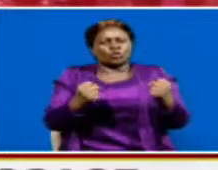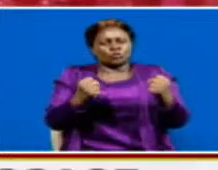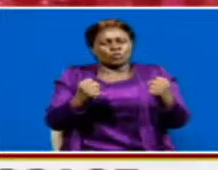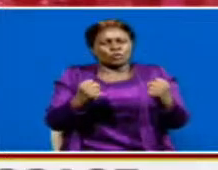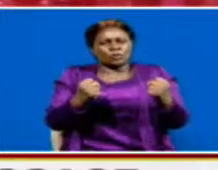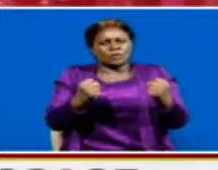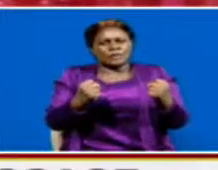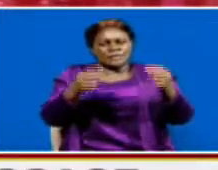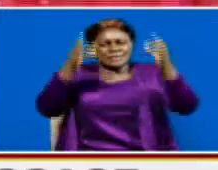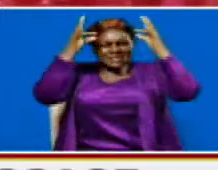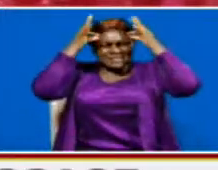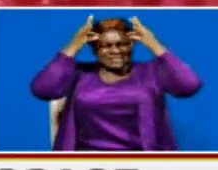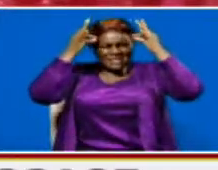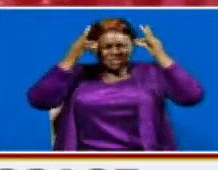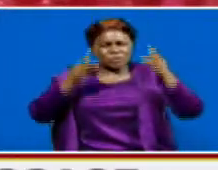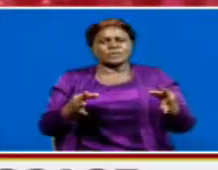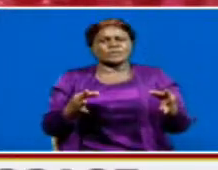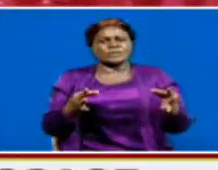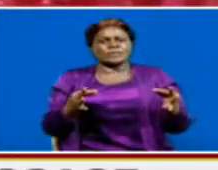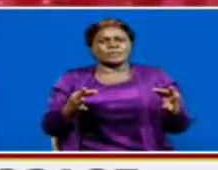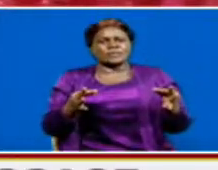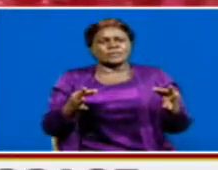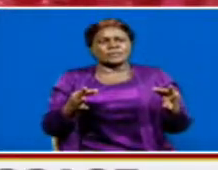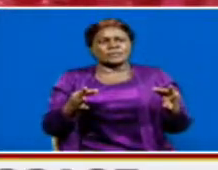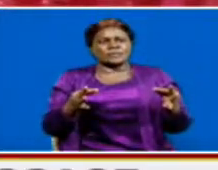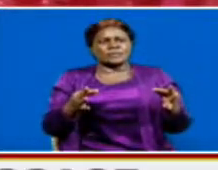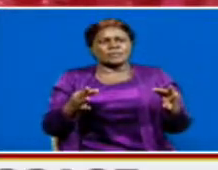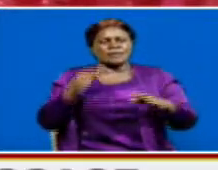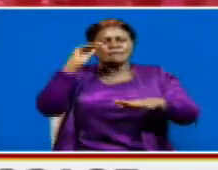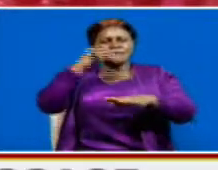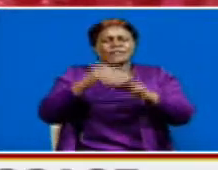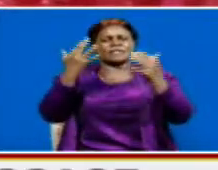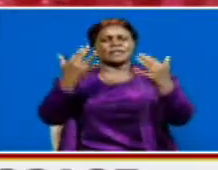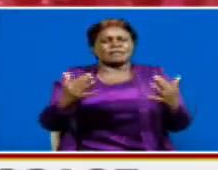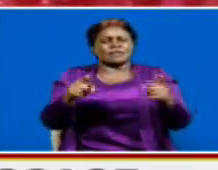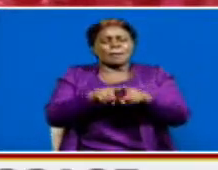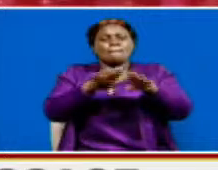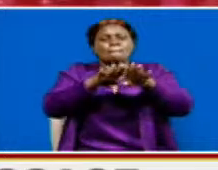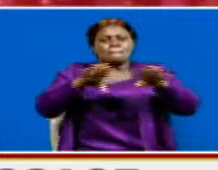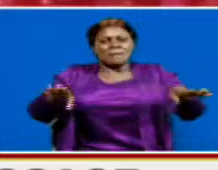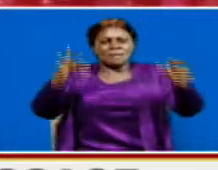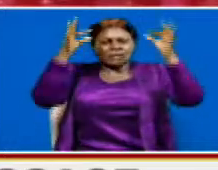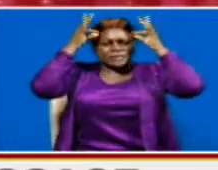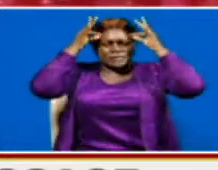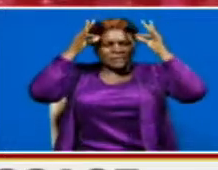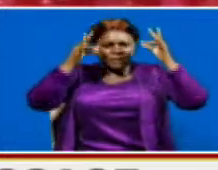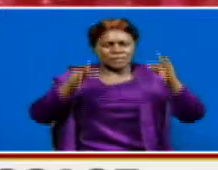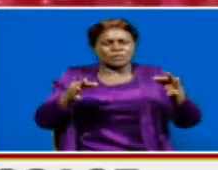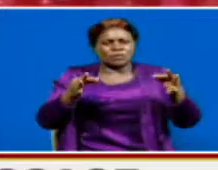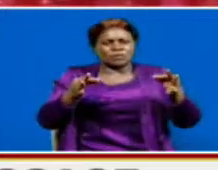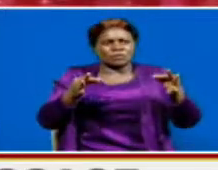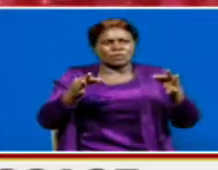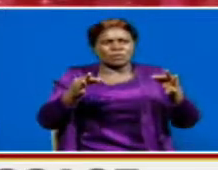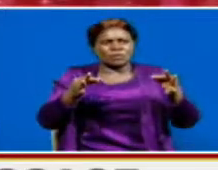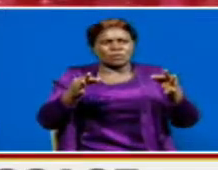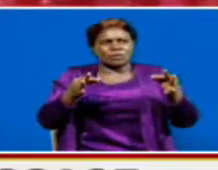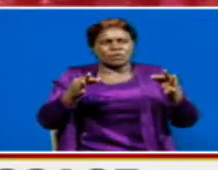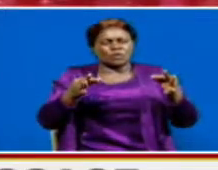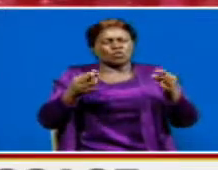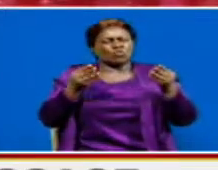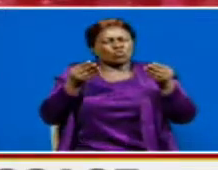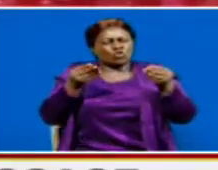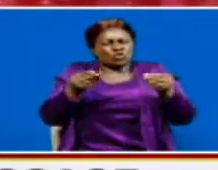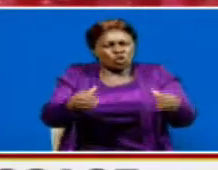bold, decisive, far-reaching, and long-term decisions to once and for